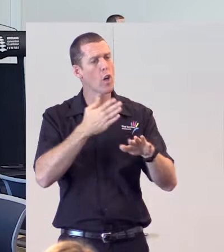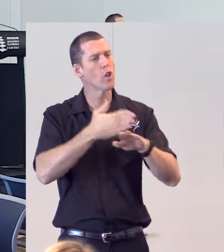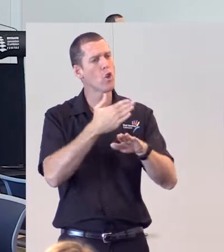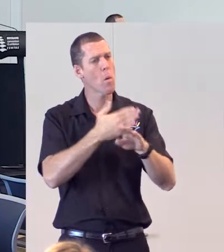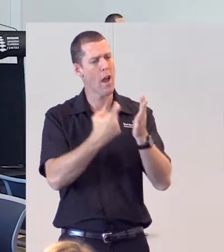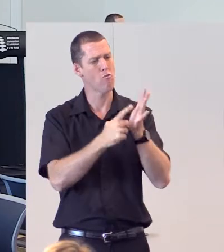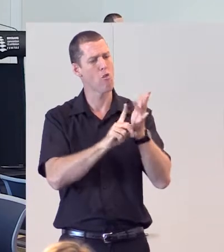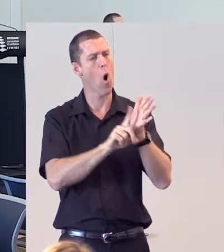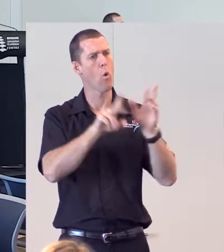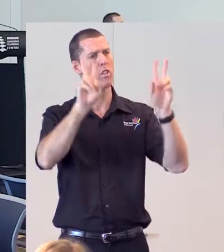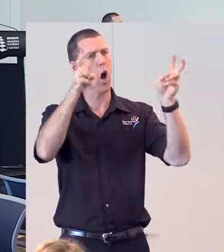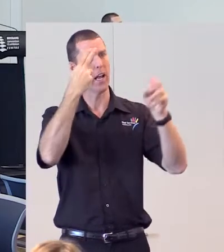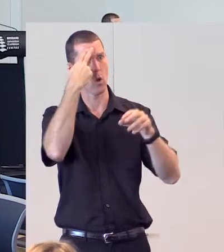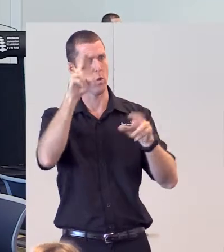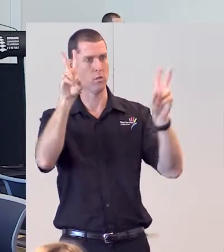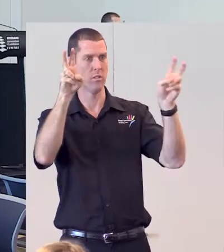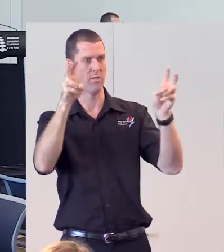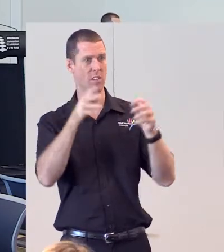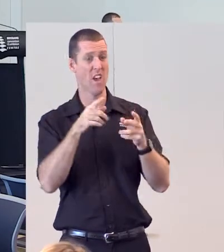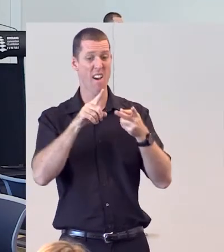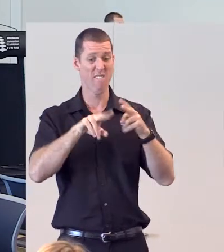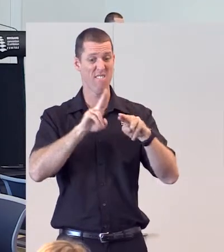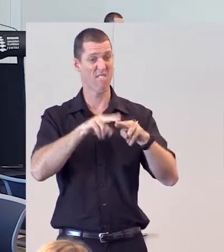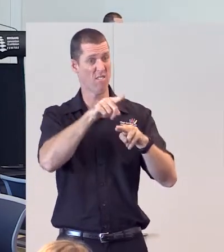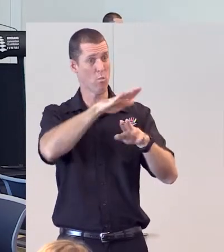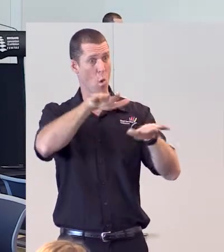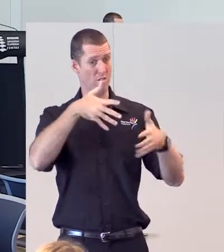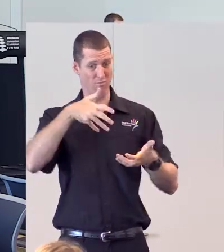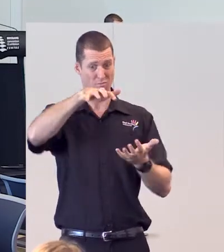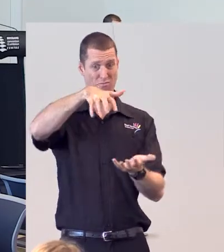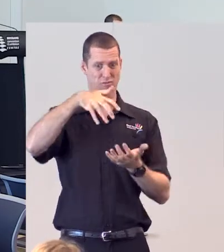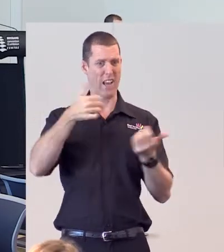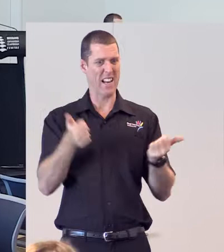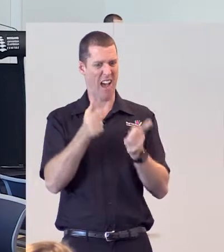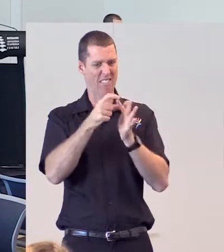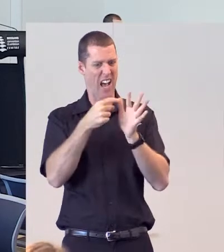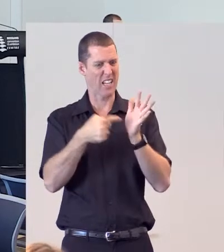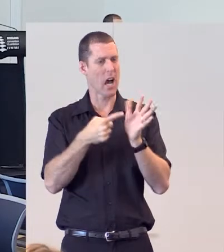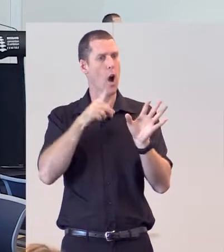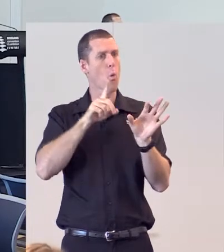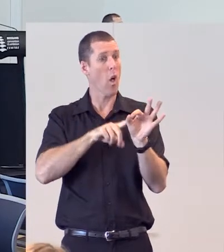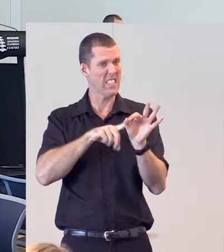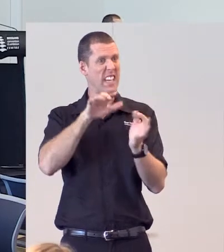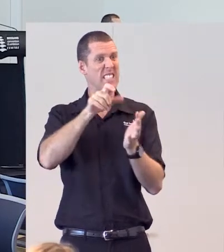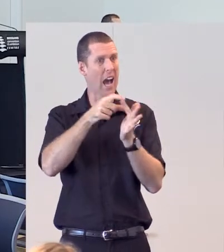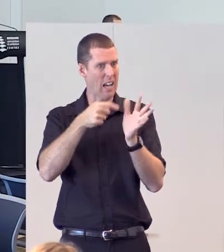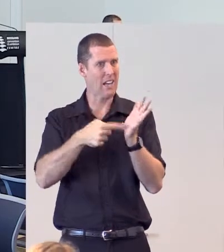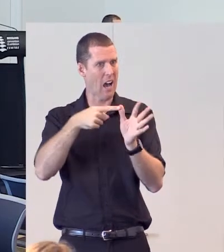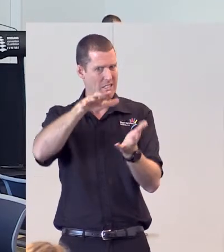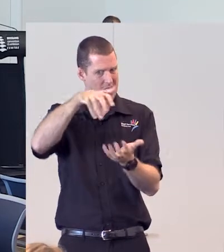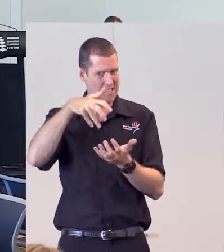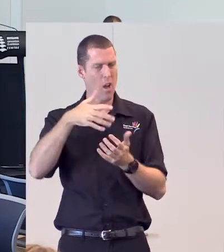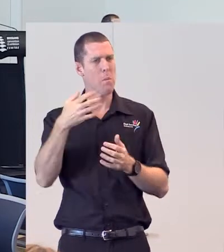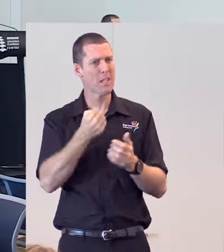titles. In order to get sufficient data or in order to get quality data, we need to ensure that there's